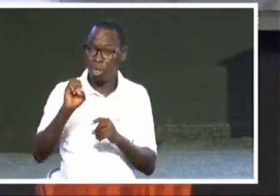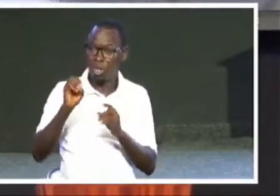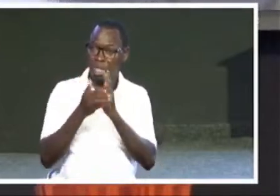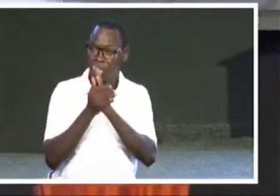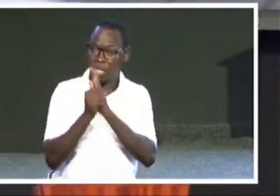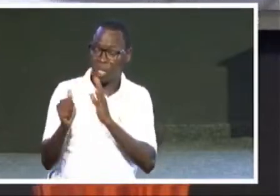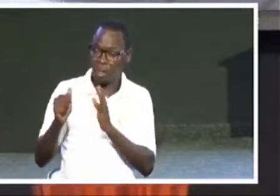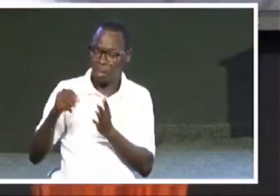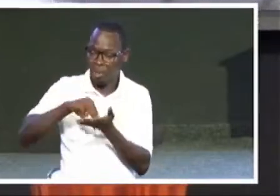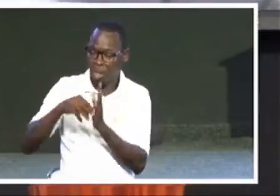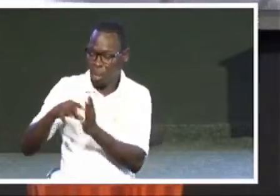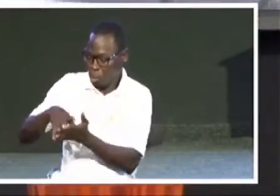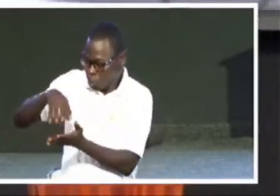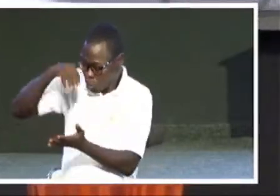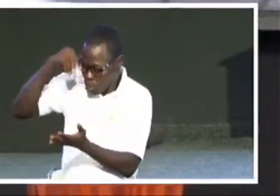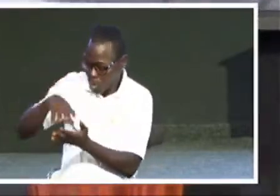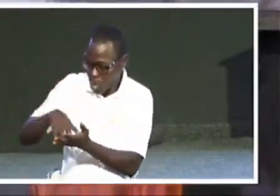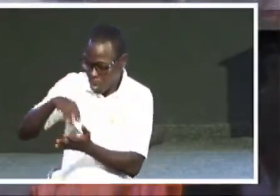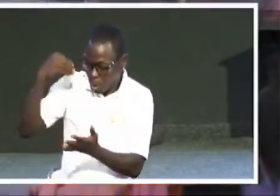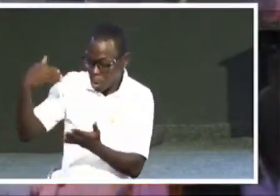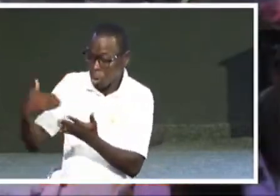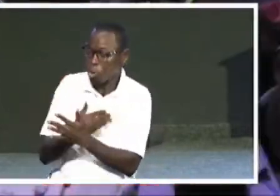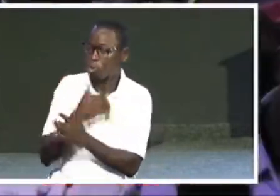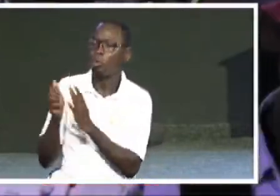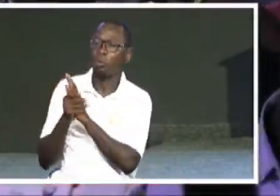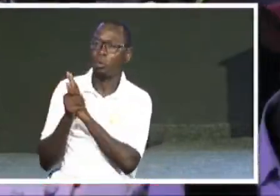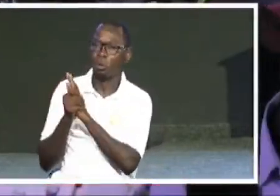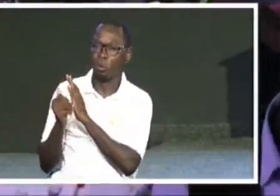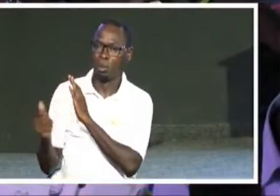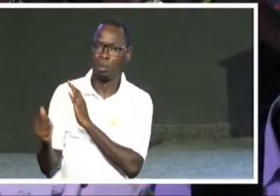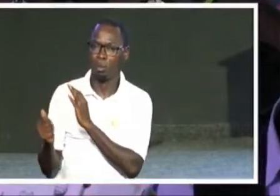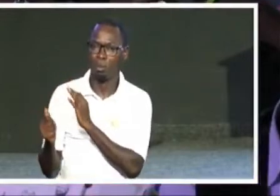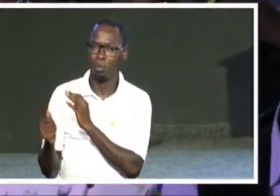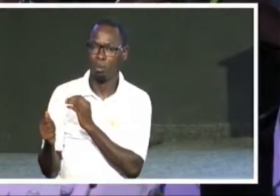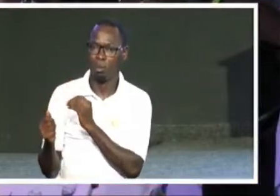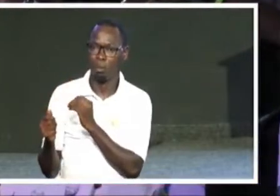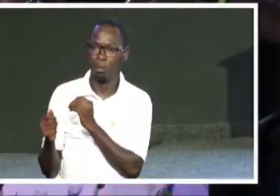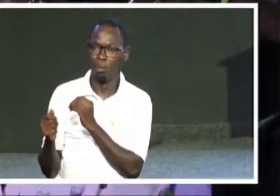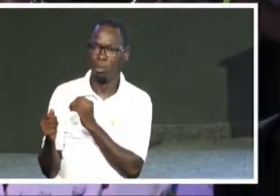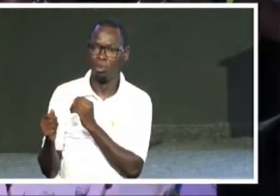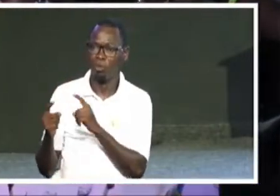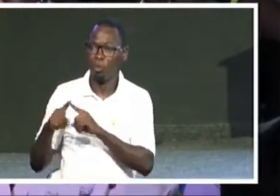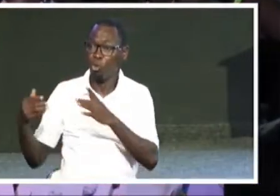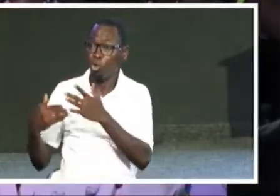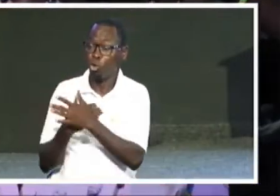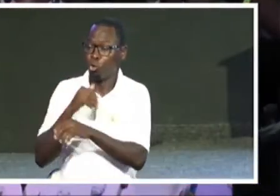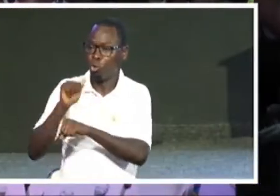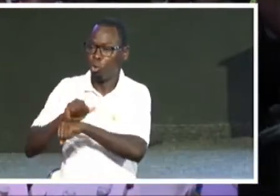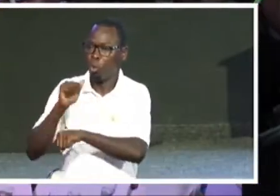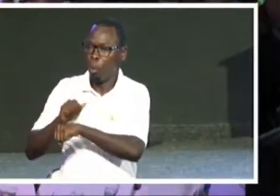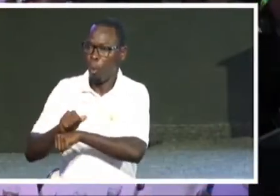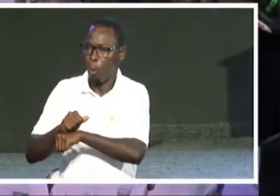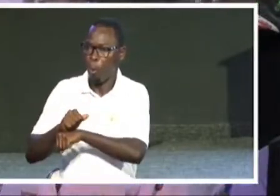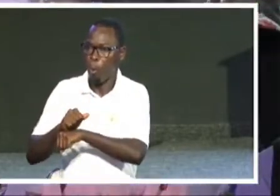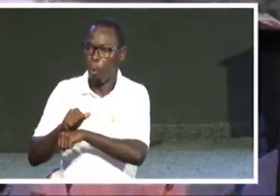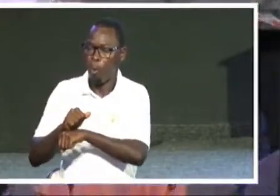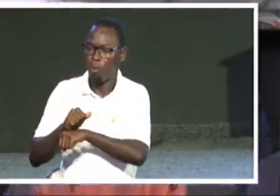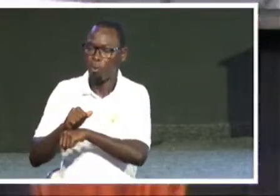new skills, usually for a totally new job. And you heard Prof talk about